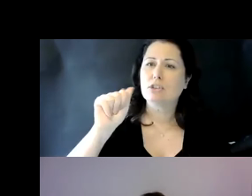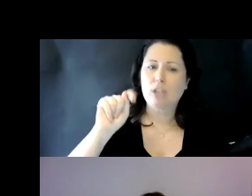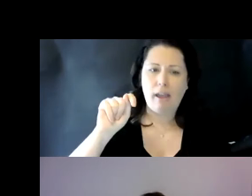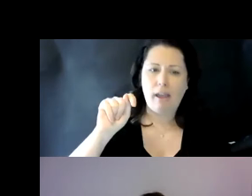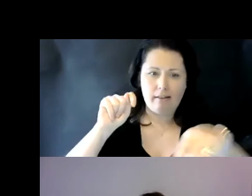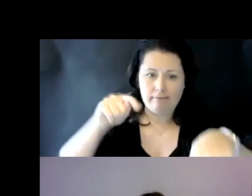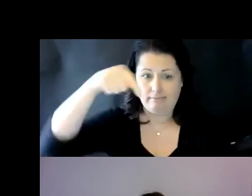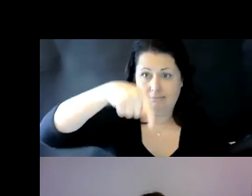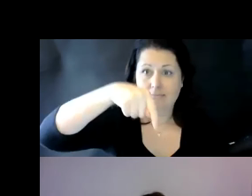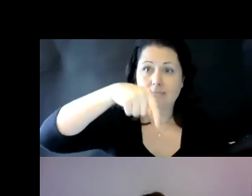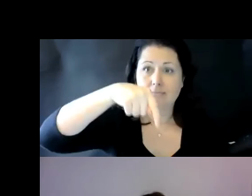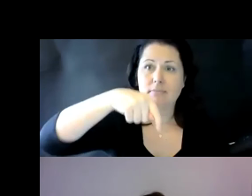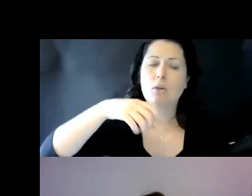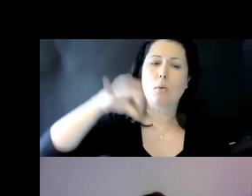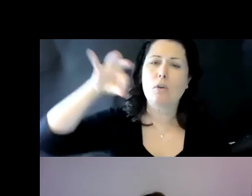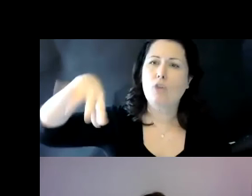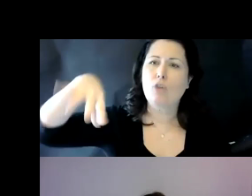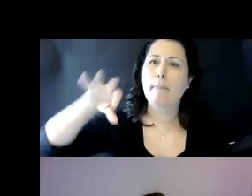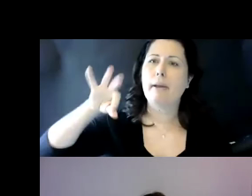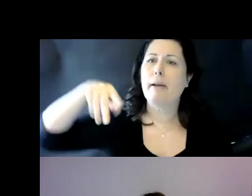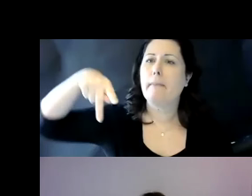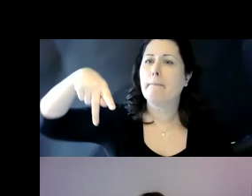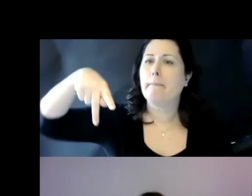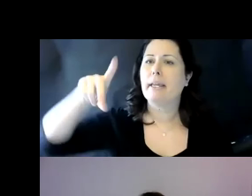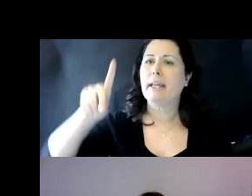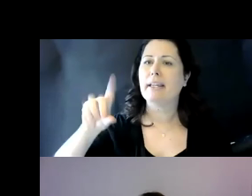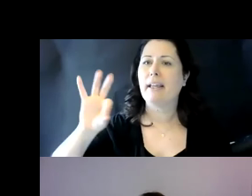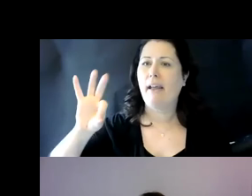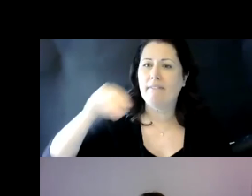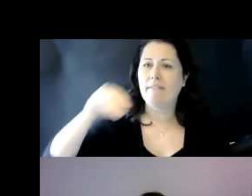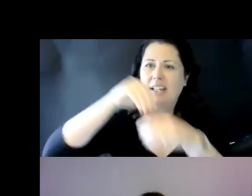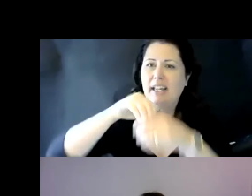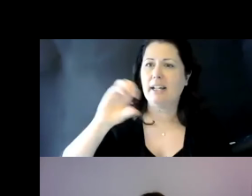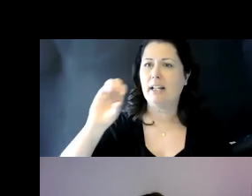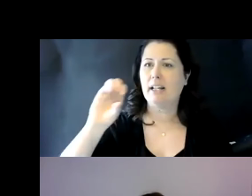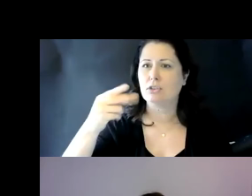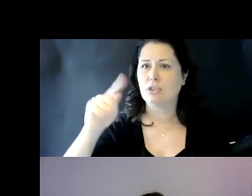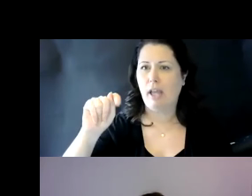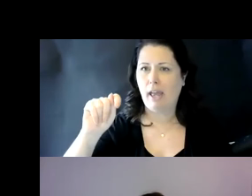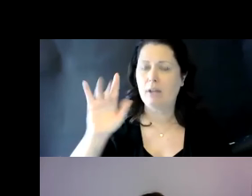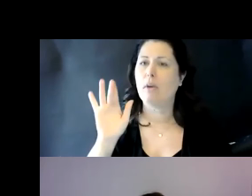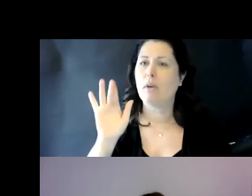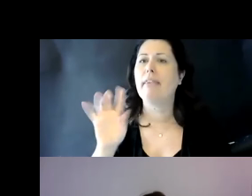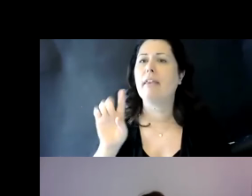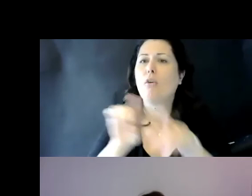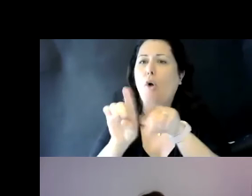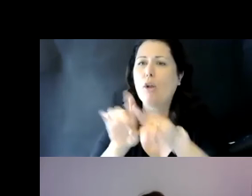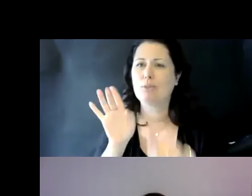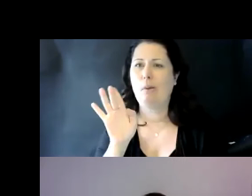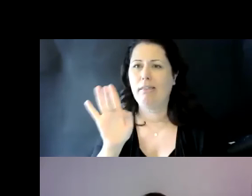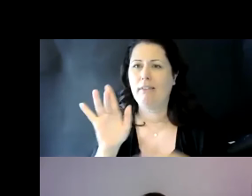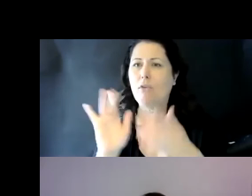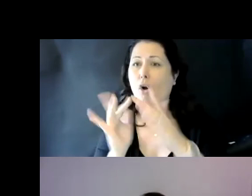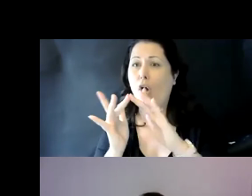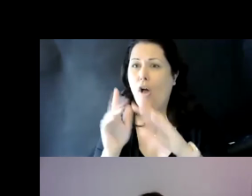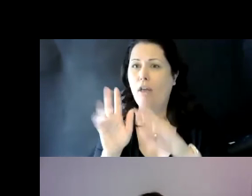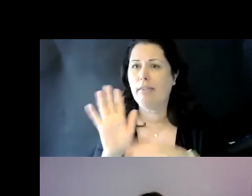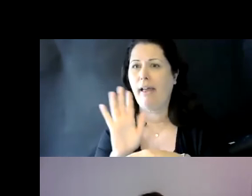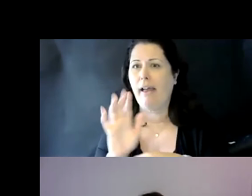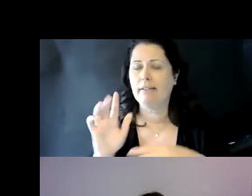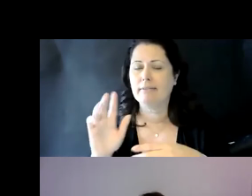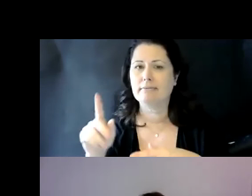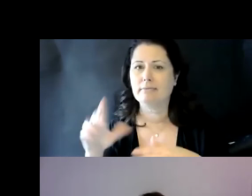version into the chat so you can actually have a look at it. And we'll also drop a link to the online version, or one of the online versions, so